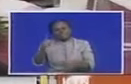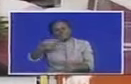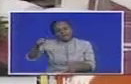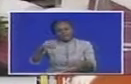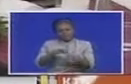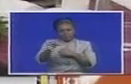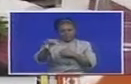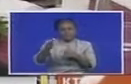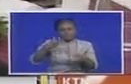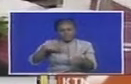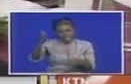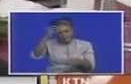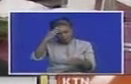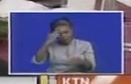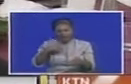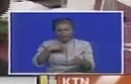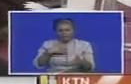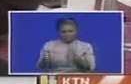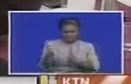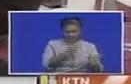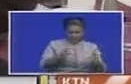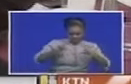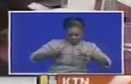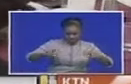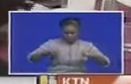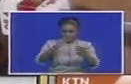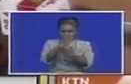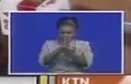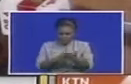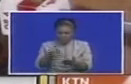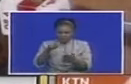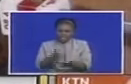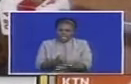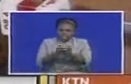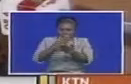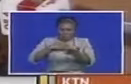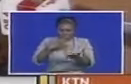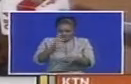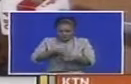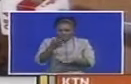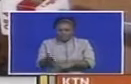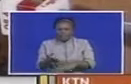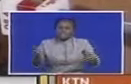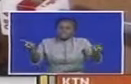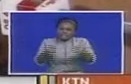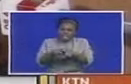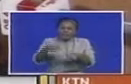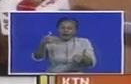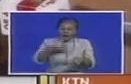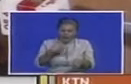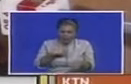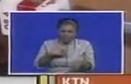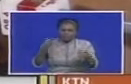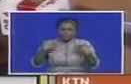So I know with that. And we have also put in place an investigations department that is going to assist us on that. Then we do have, nowadays you're having